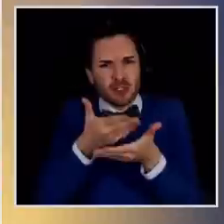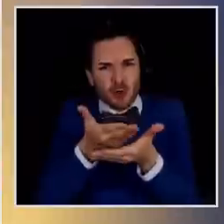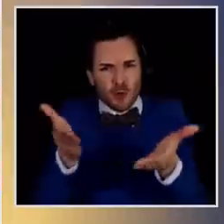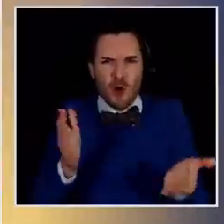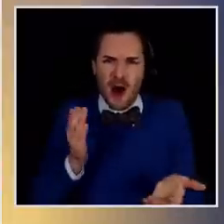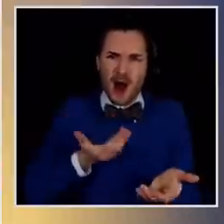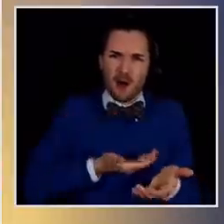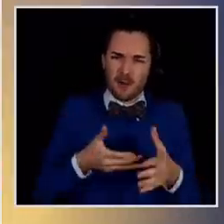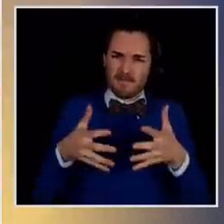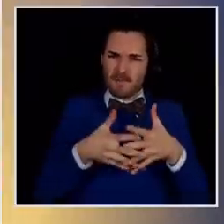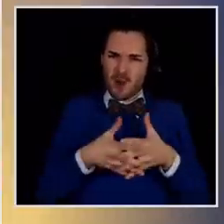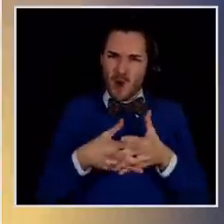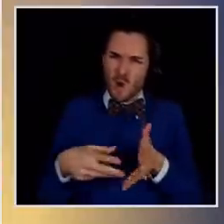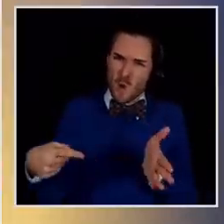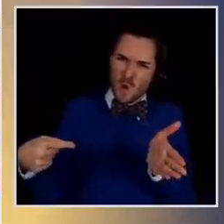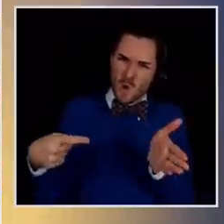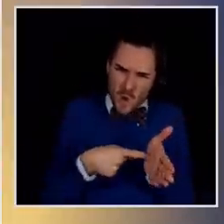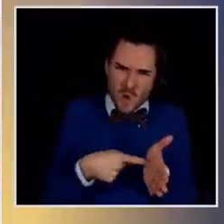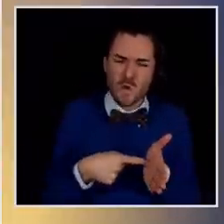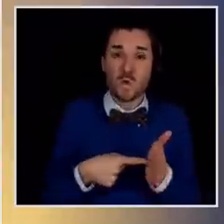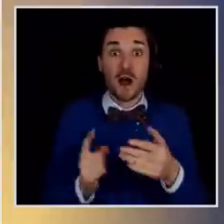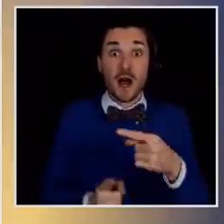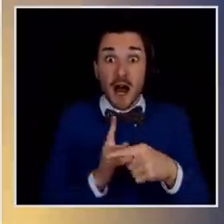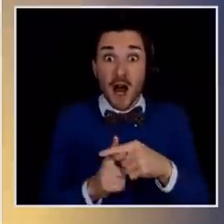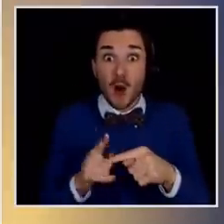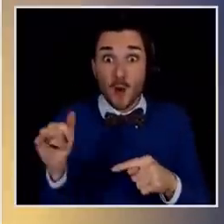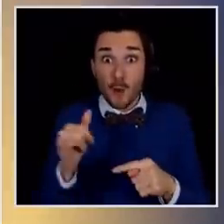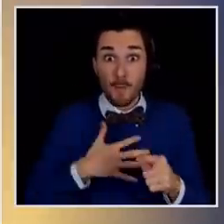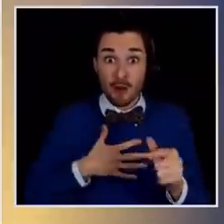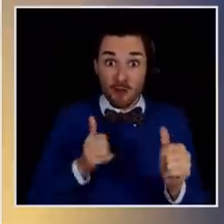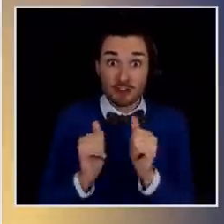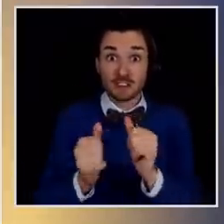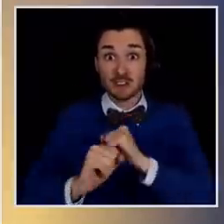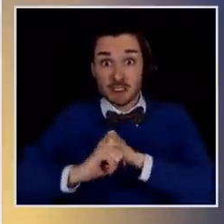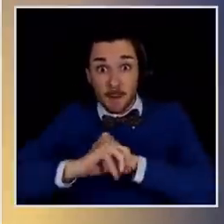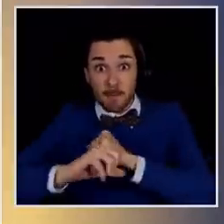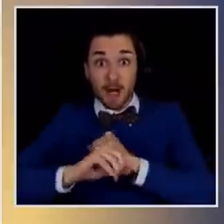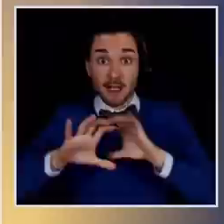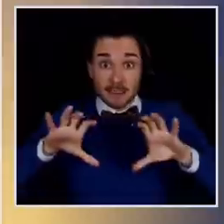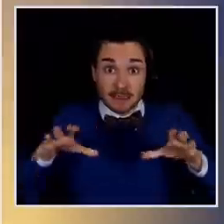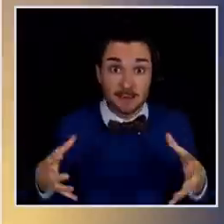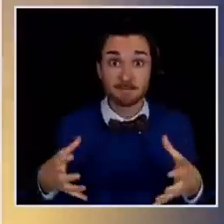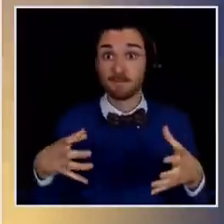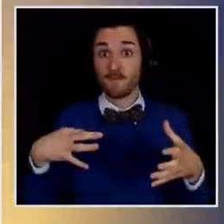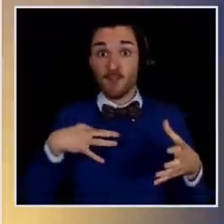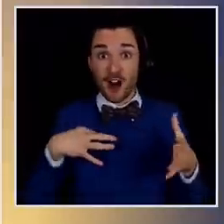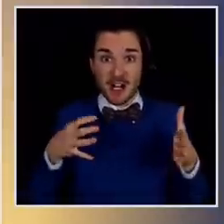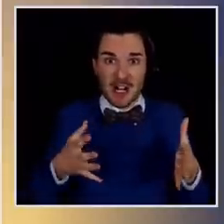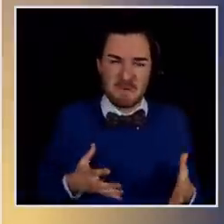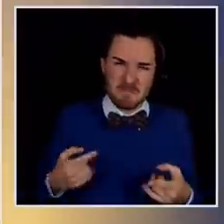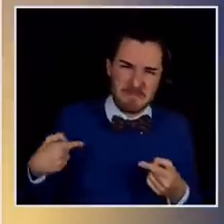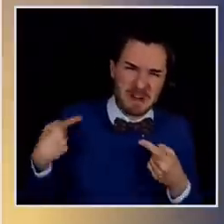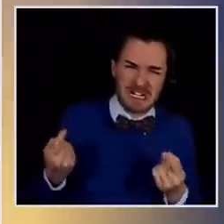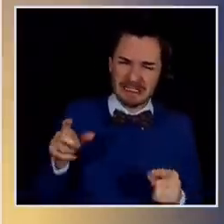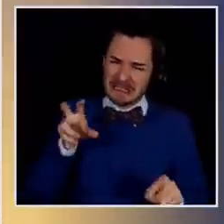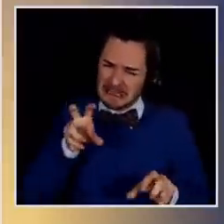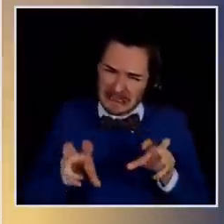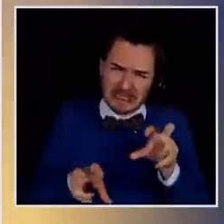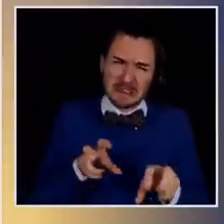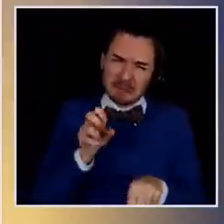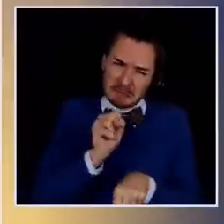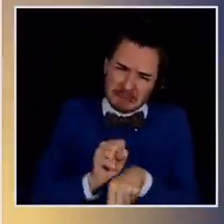And to my campaign team and all the volunteers and all who gave so much of themselves to make this moment